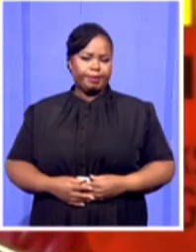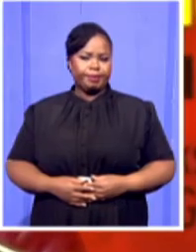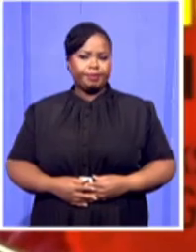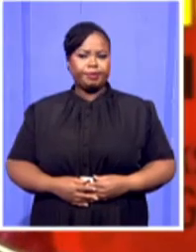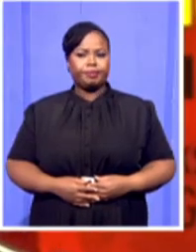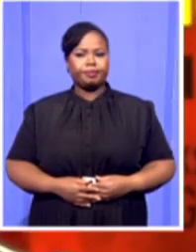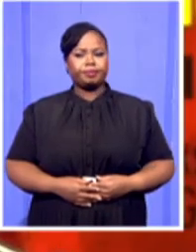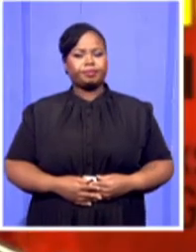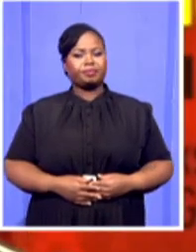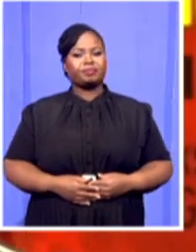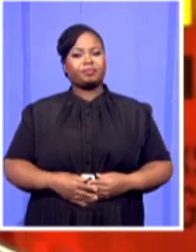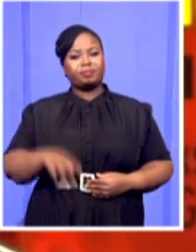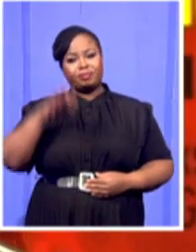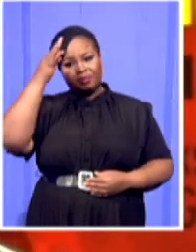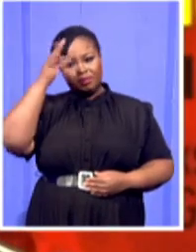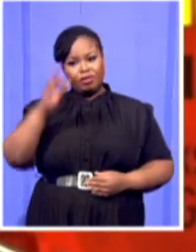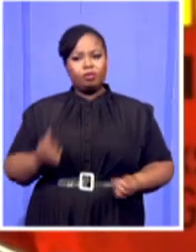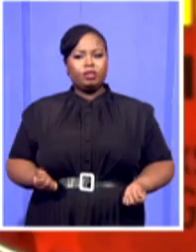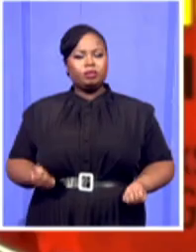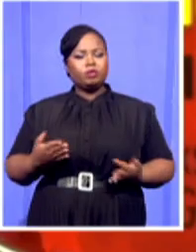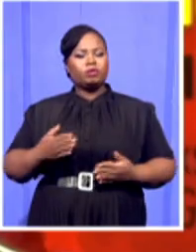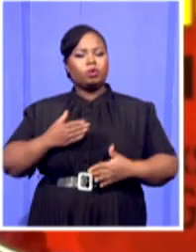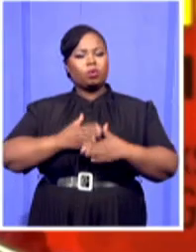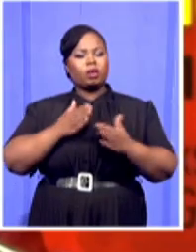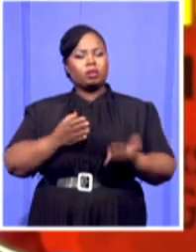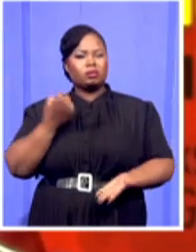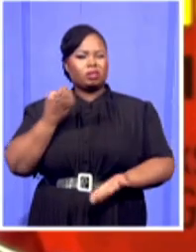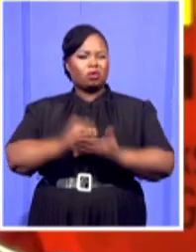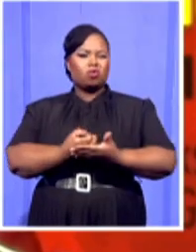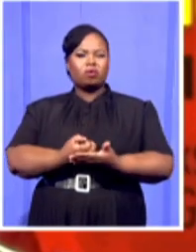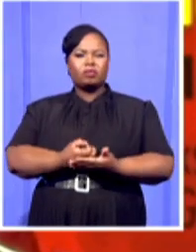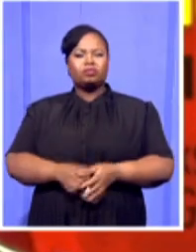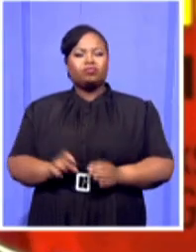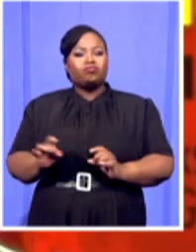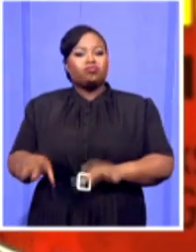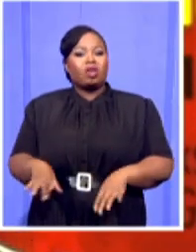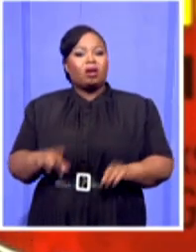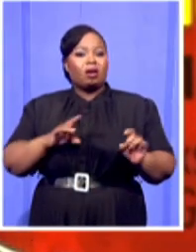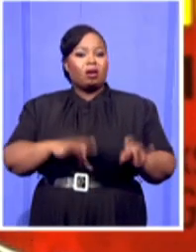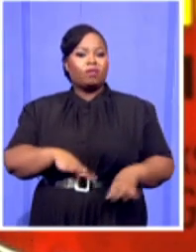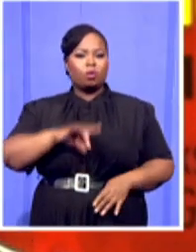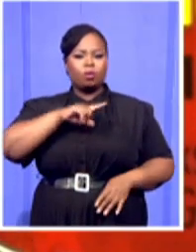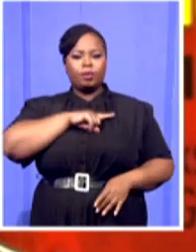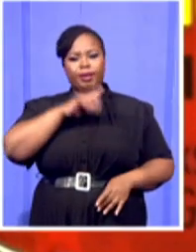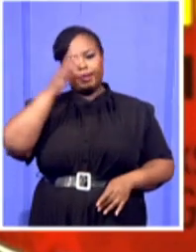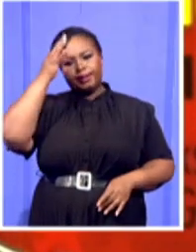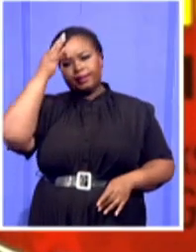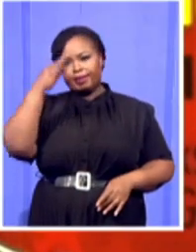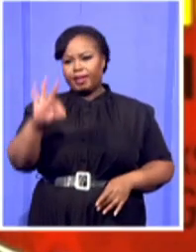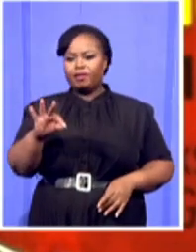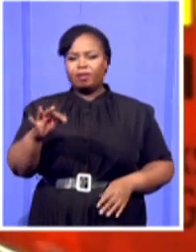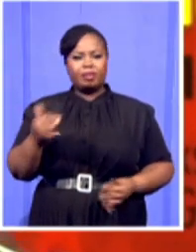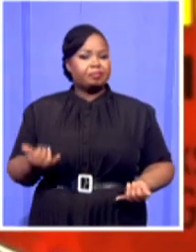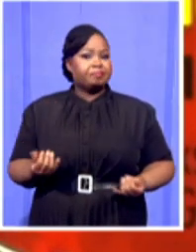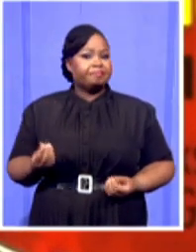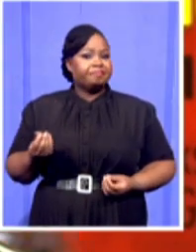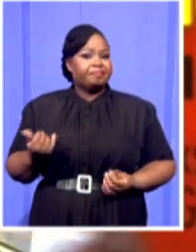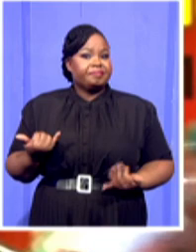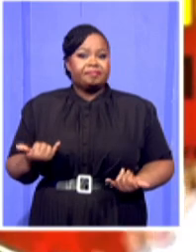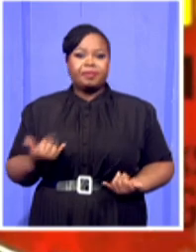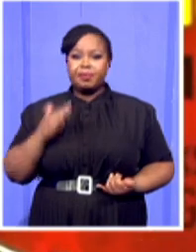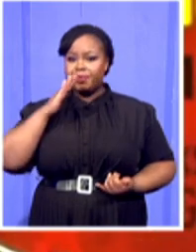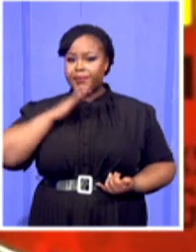Public service workers and the economy are choking because government is simply running out of the